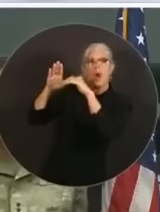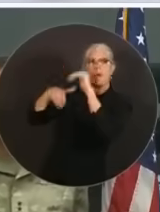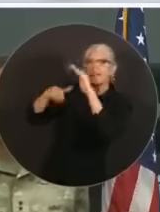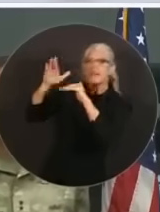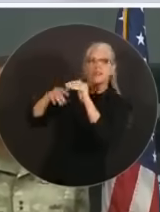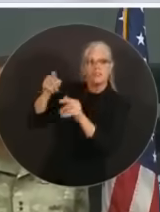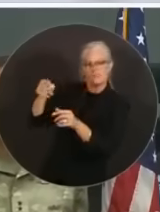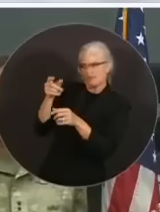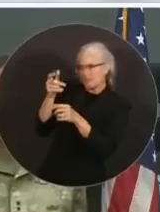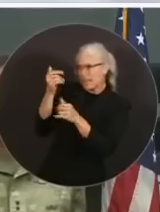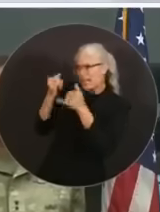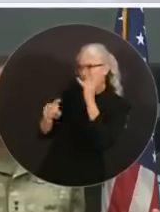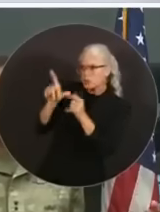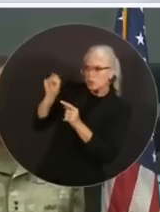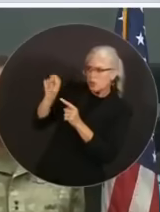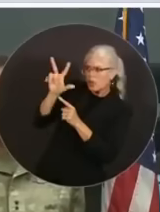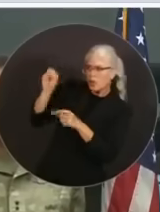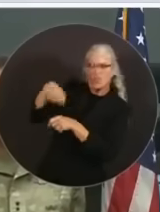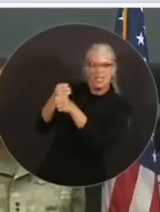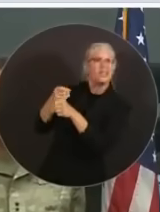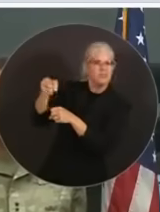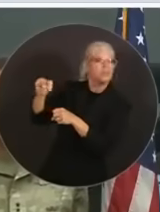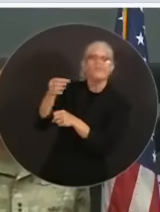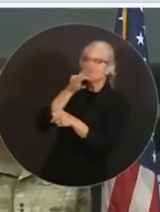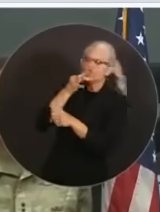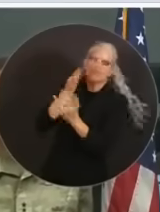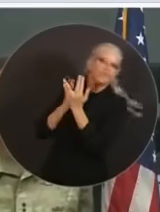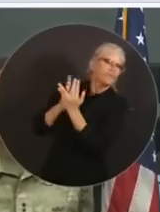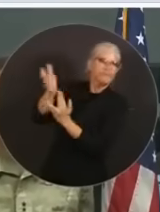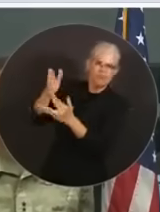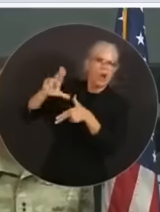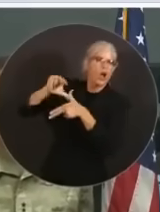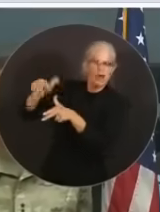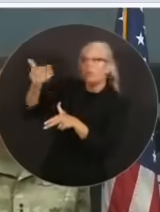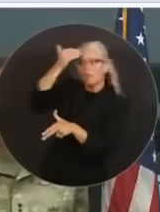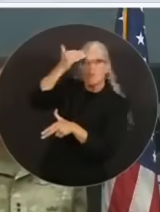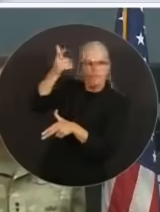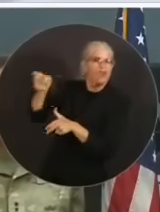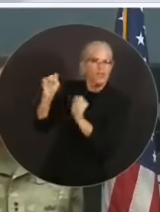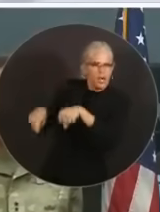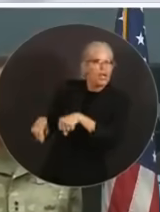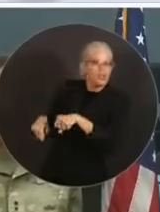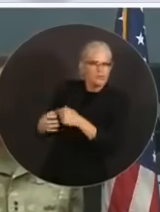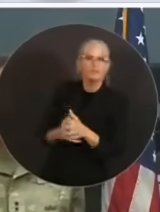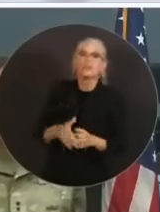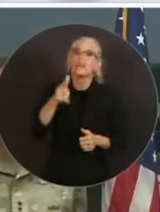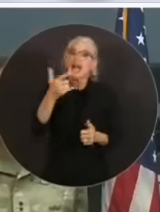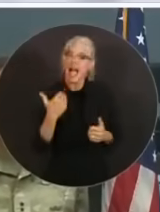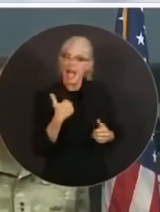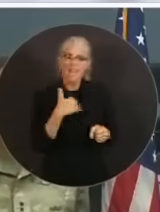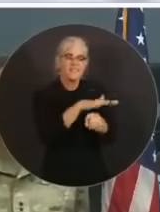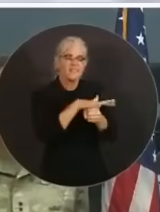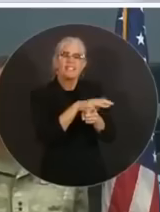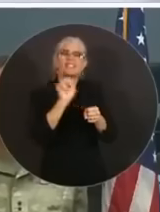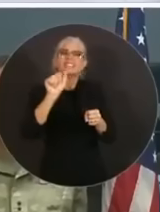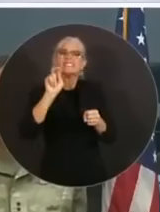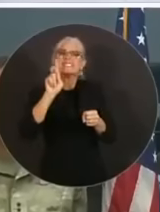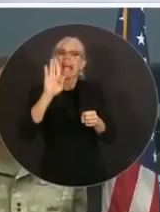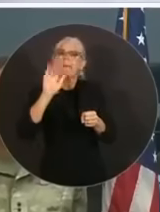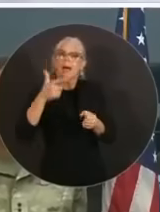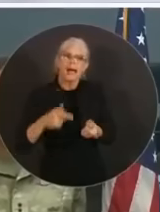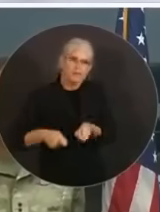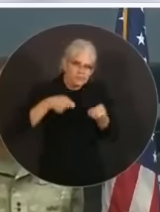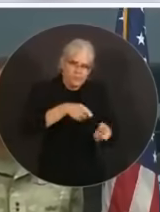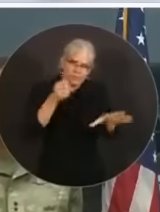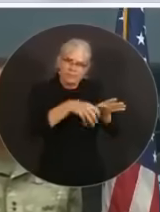going to be able to withstand hurricane force winds. Sandbag locations are open in multiple counties in South and Central